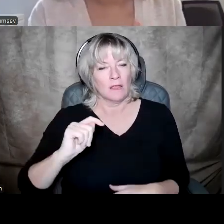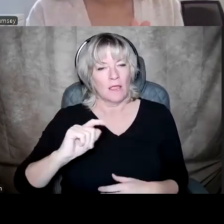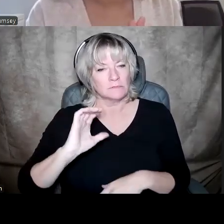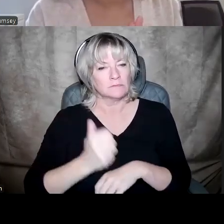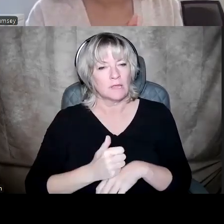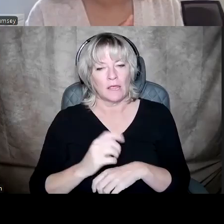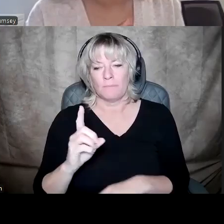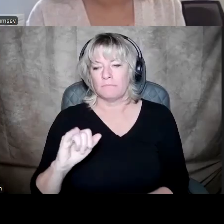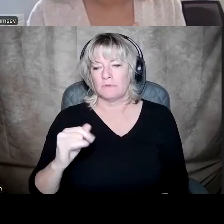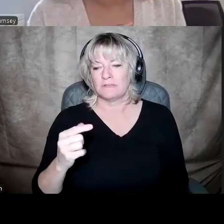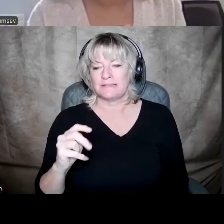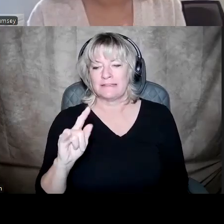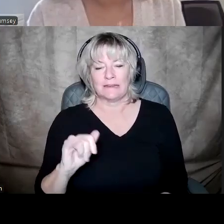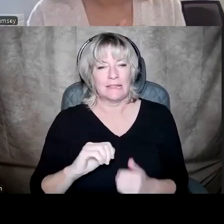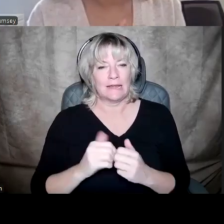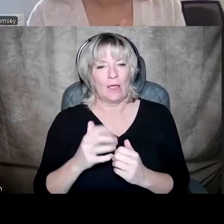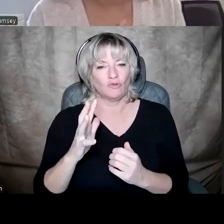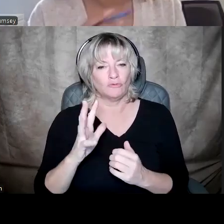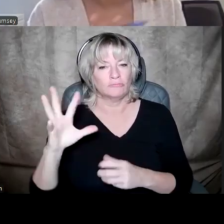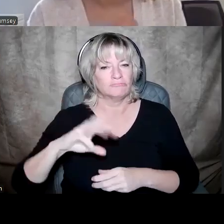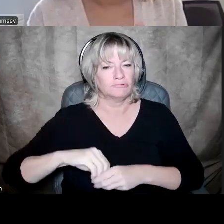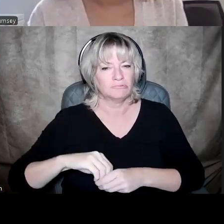into our system through those actions.